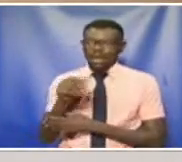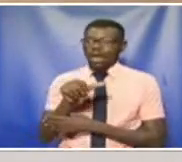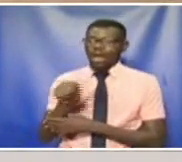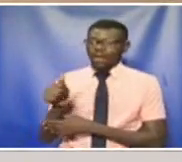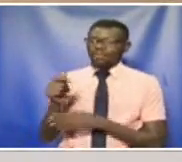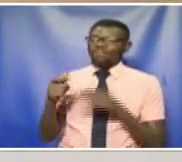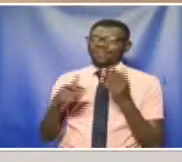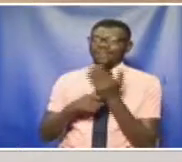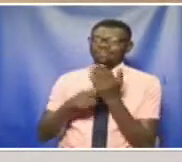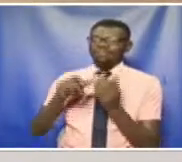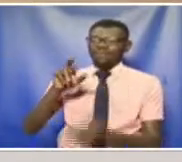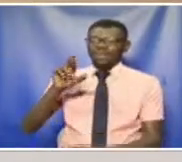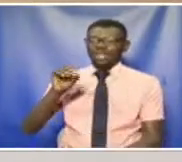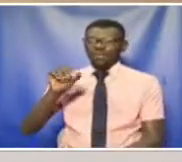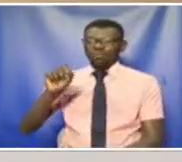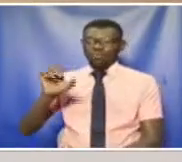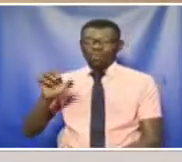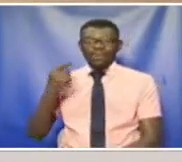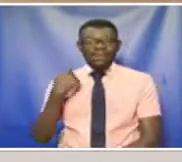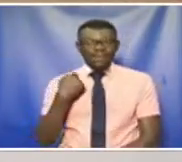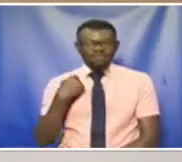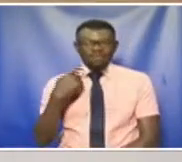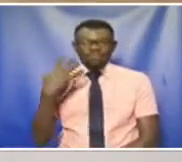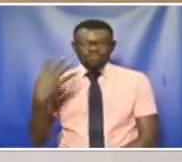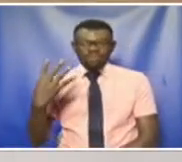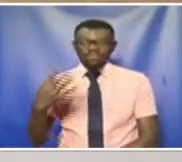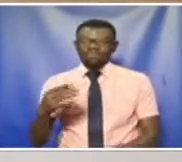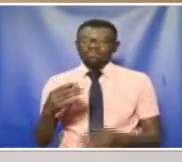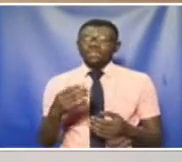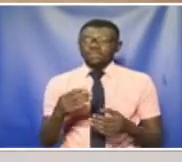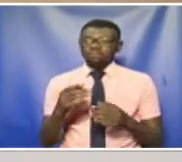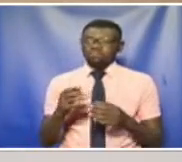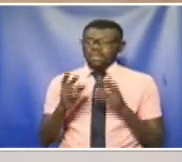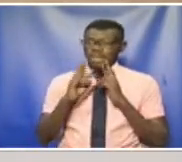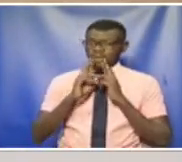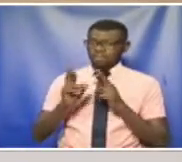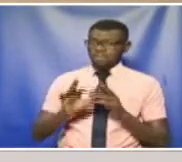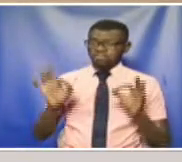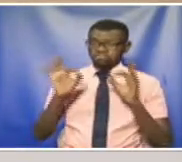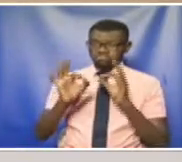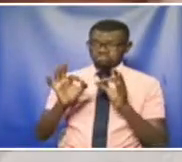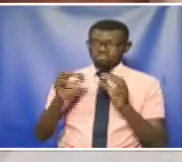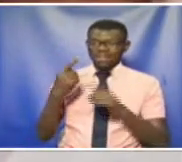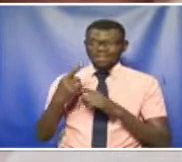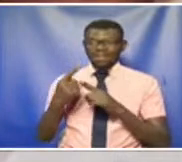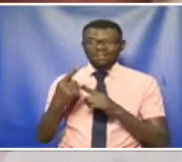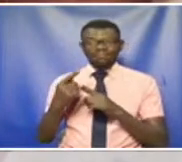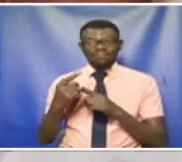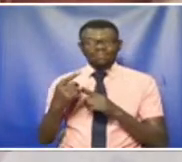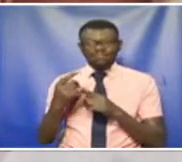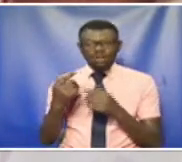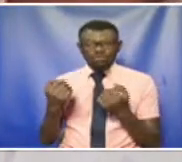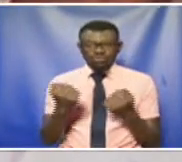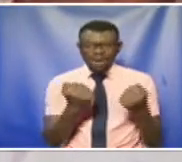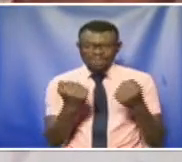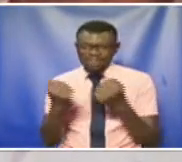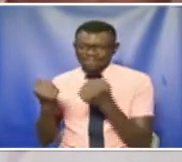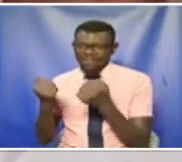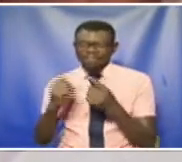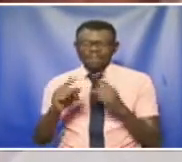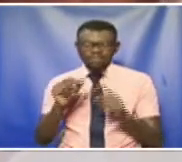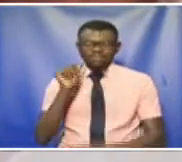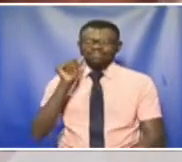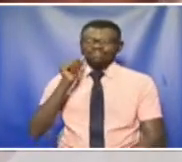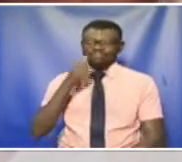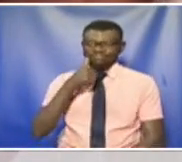position. Yeah, pretty nice. Nice to get a good result. We've been trying for a few years and just having issues. So nice to finish. Nice to be